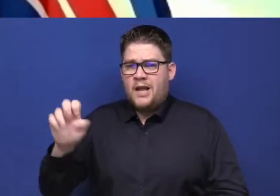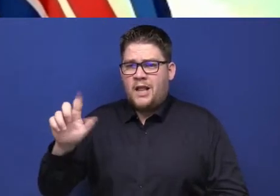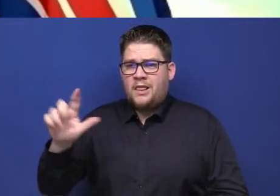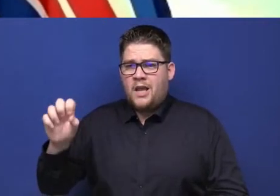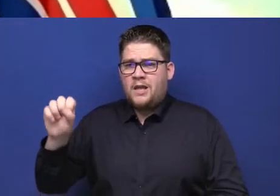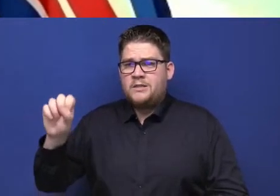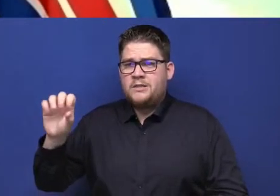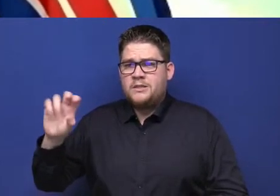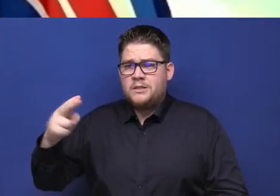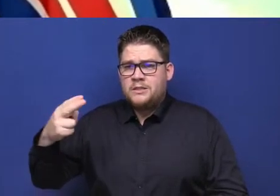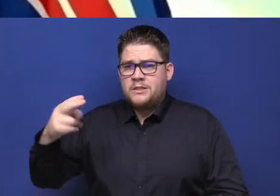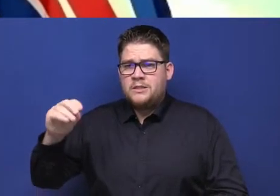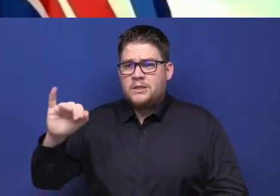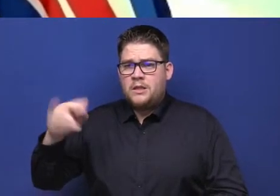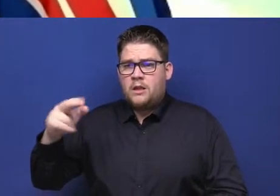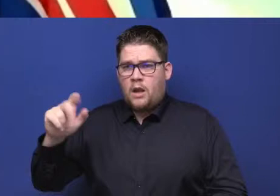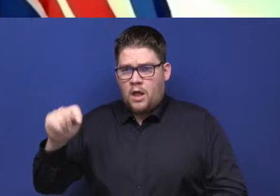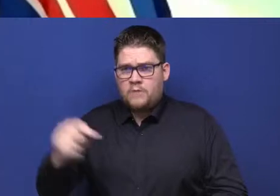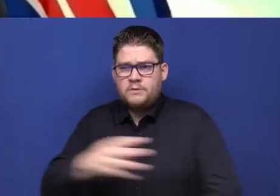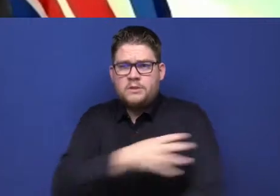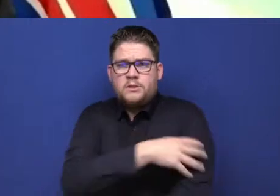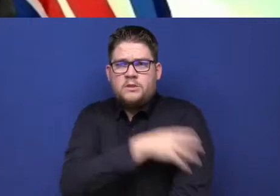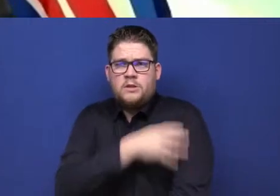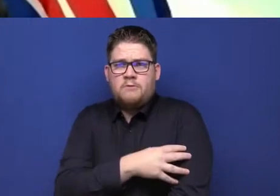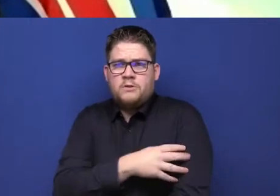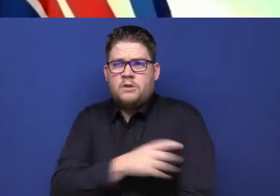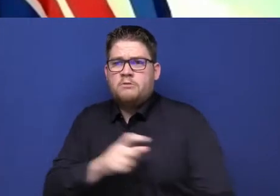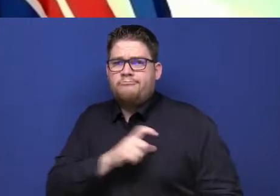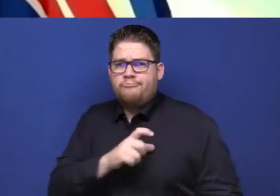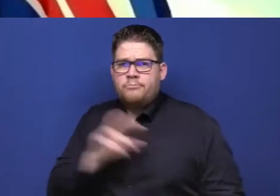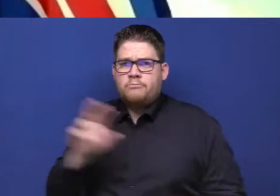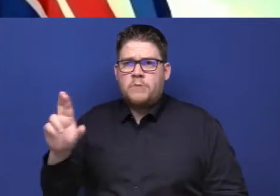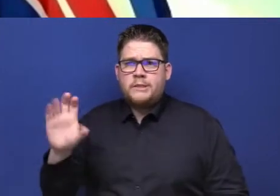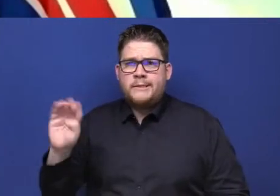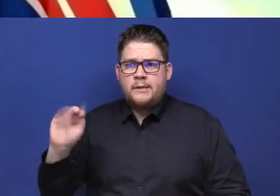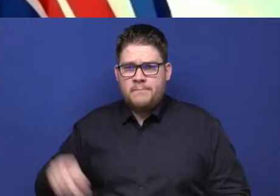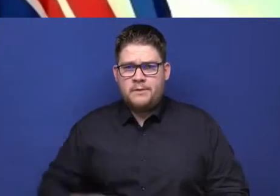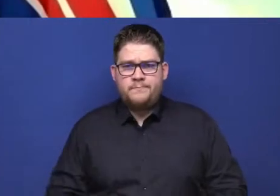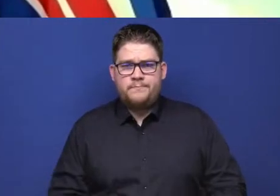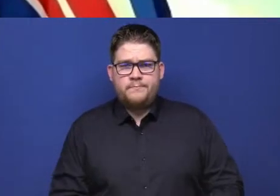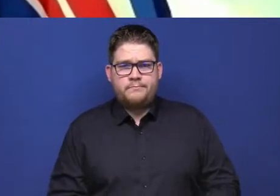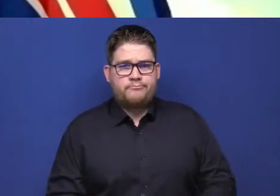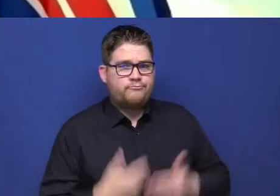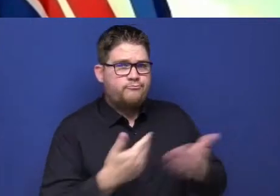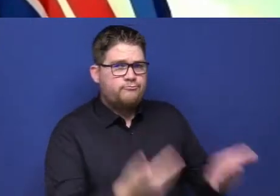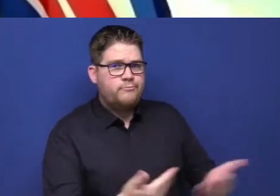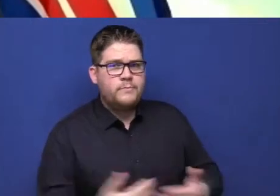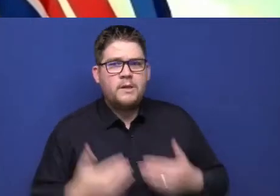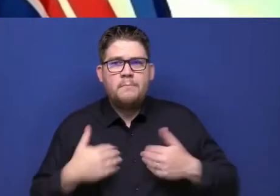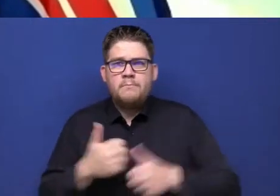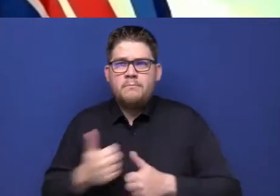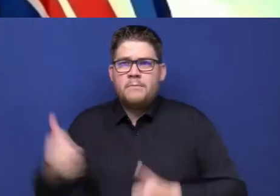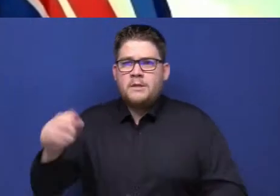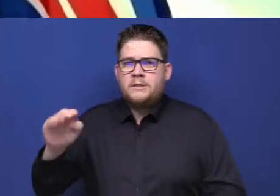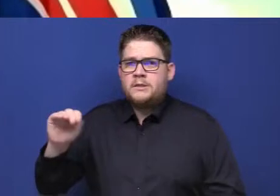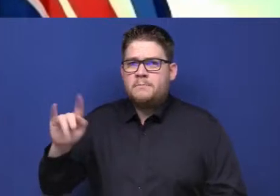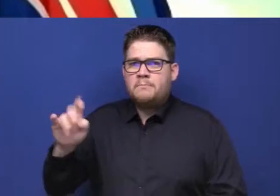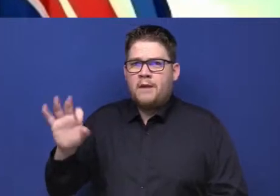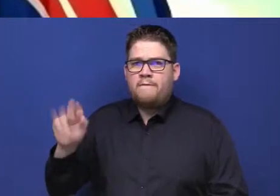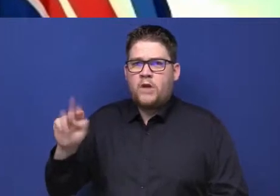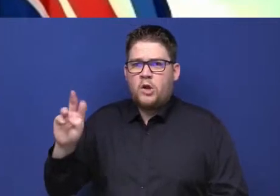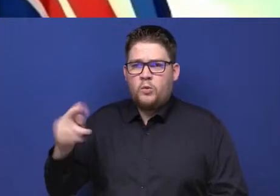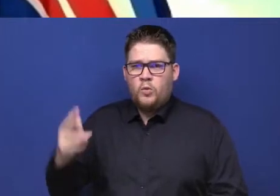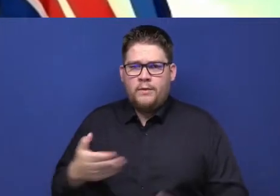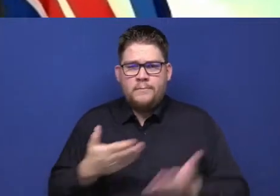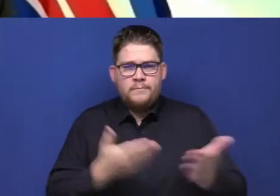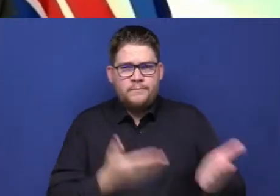one question and one follow-up today. With that, I'll turn it over to Minister of Public Safety and Solicitor General, Mike Farnworth. Please go ahead, Minister. Thank you,